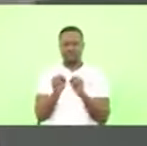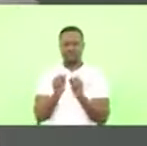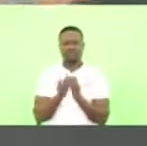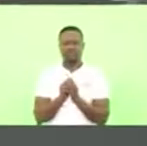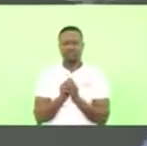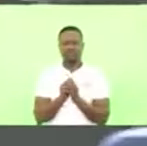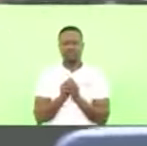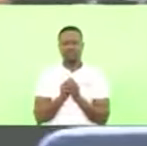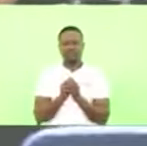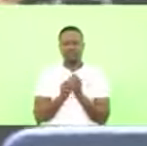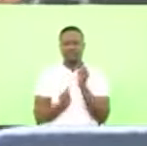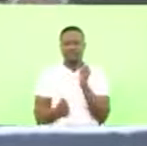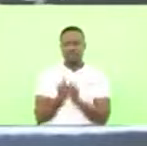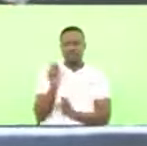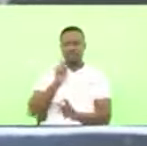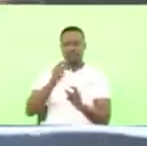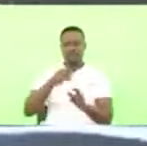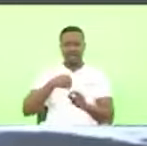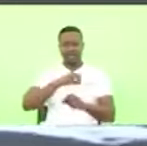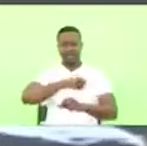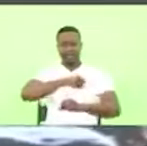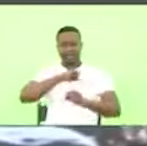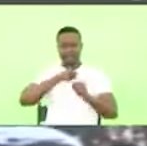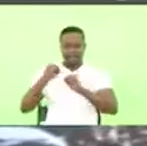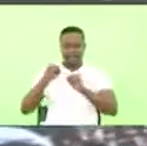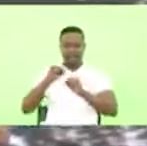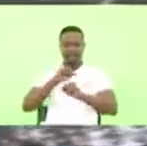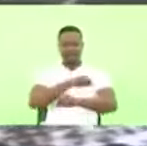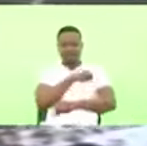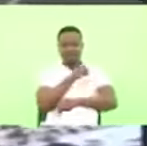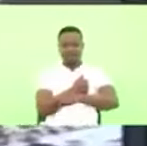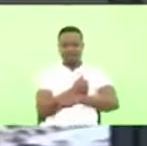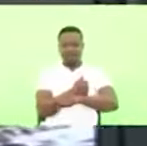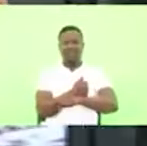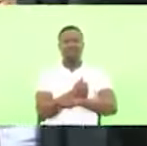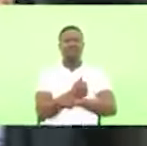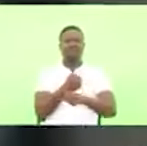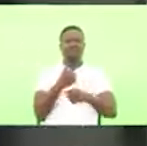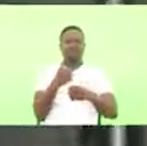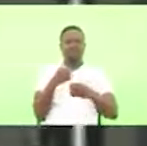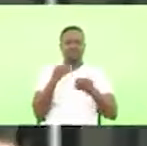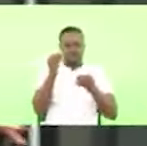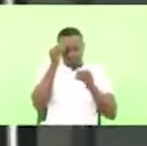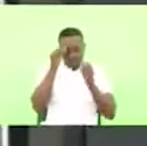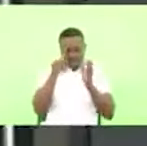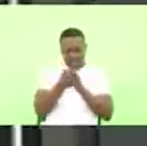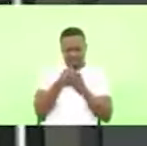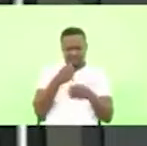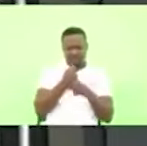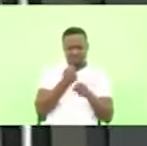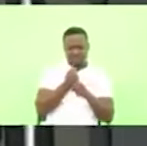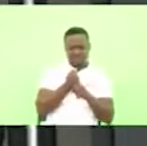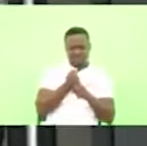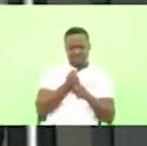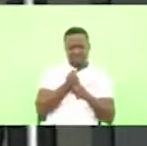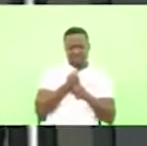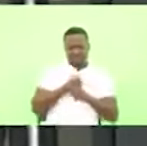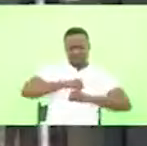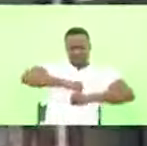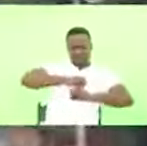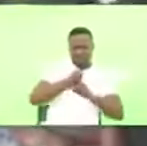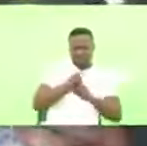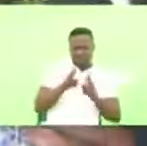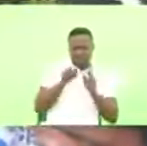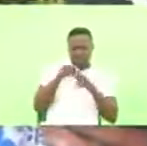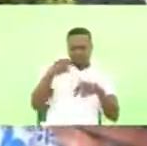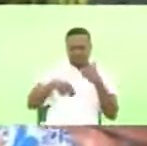Because people in authority know how to satisfy people and get themselves out of trouble.